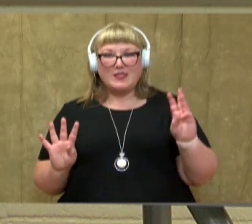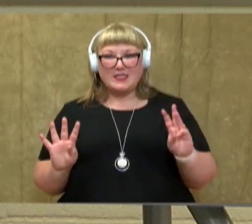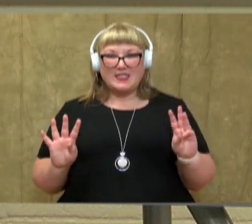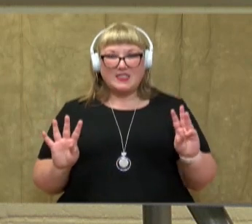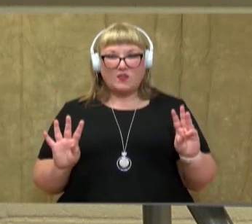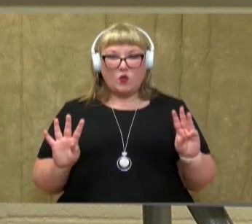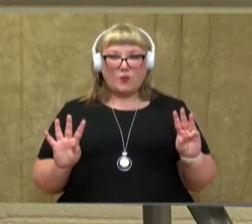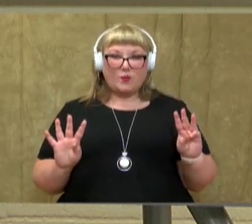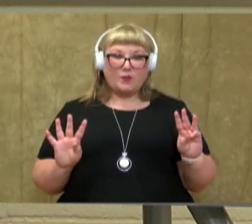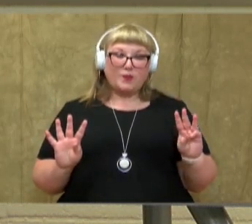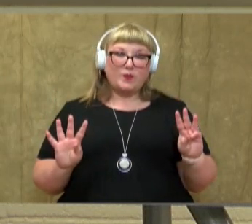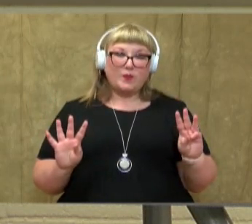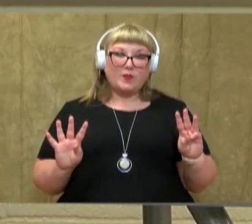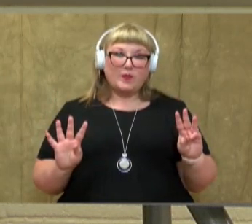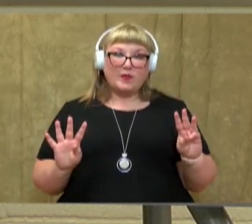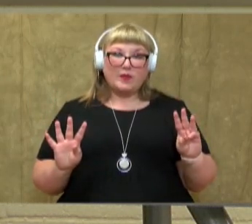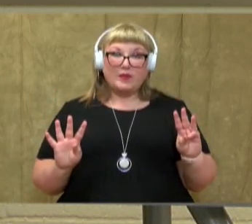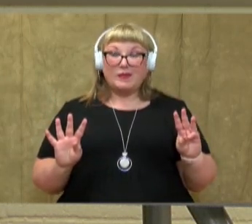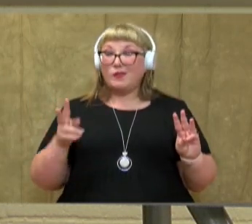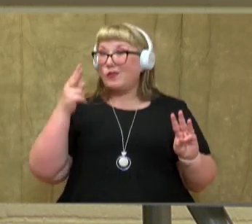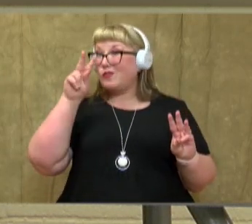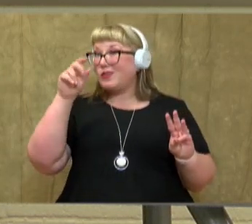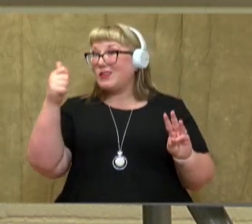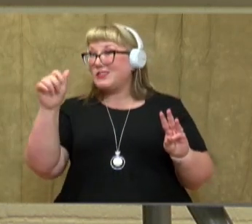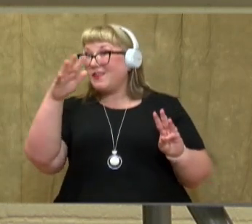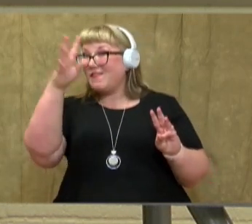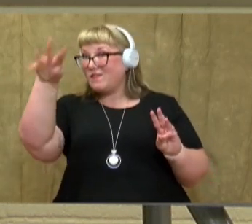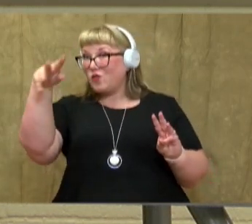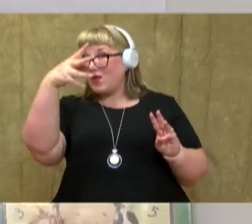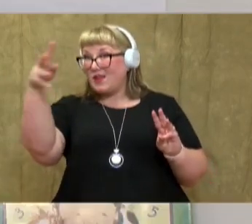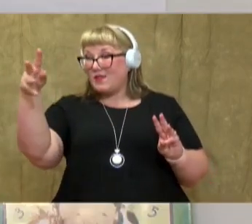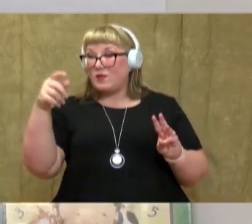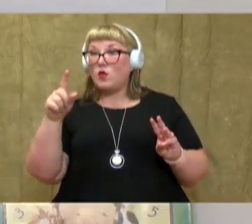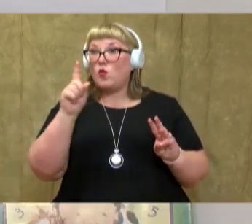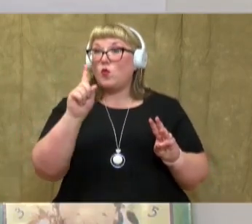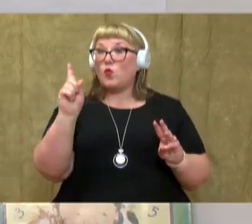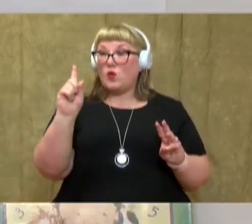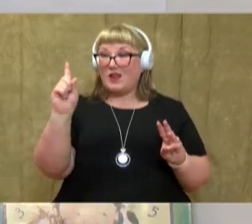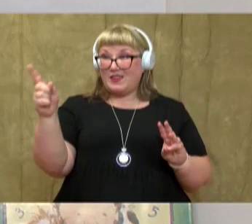1, 2, 3, 4. Excellent job. All right, let's look at our 10 frame. We have